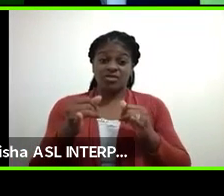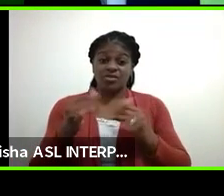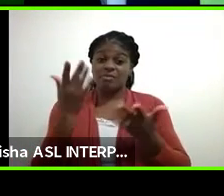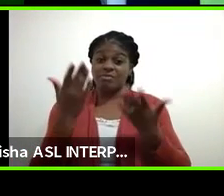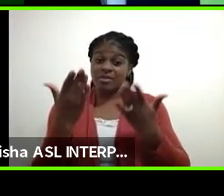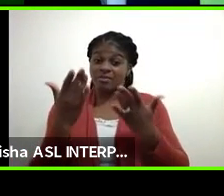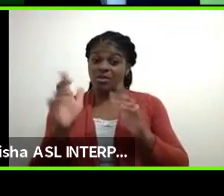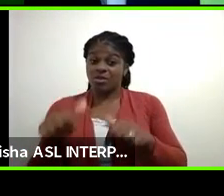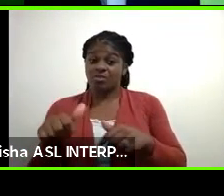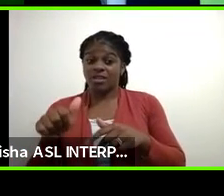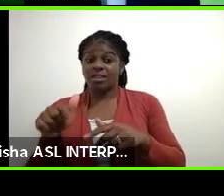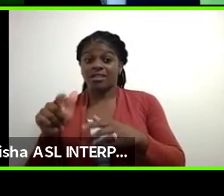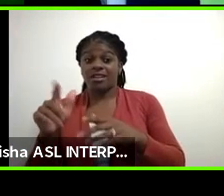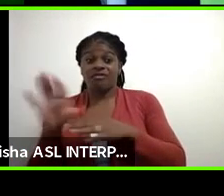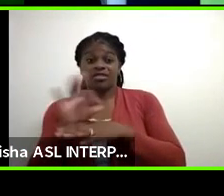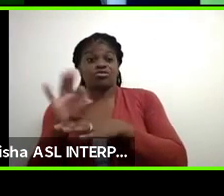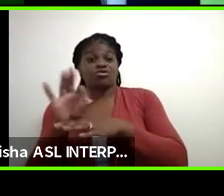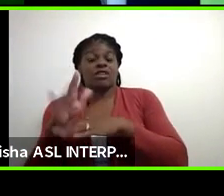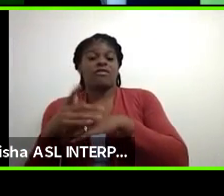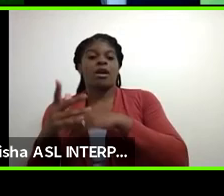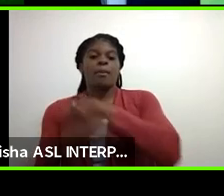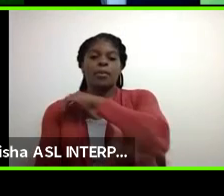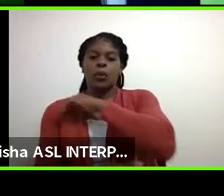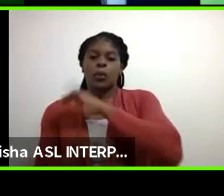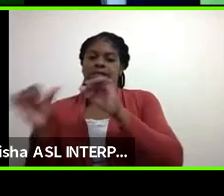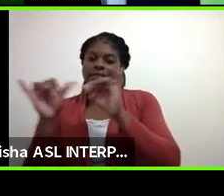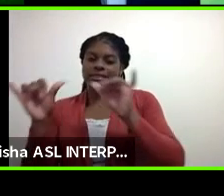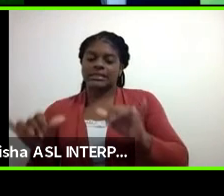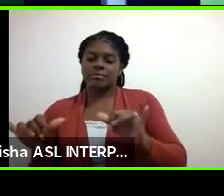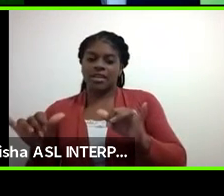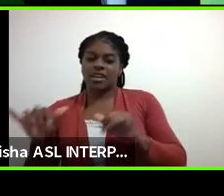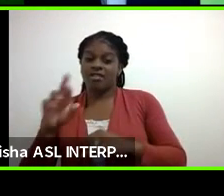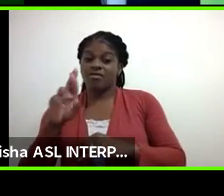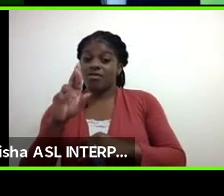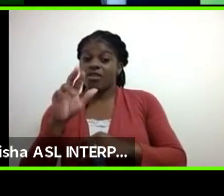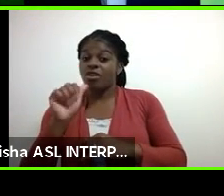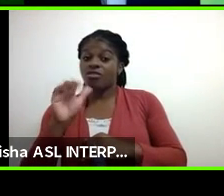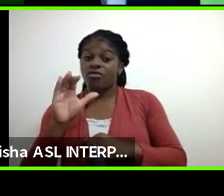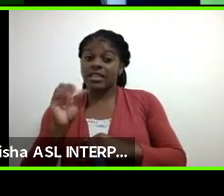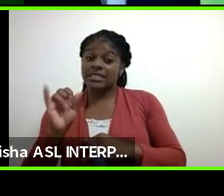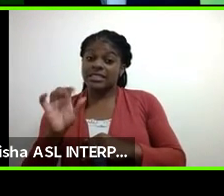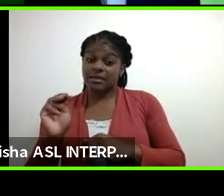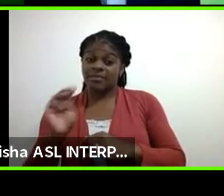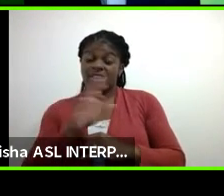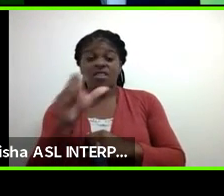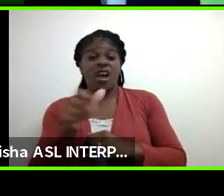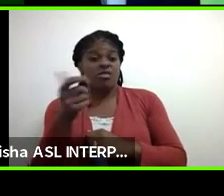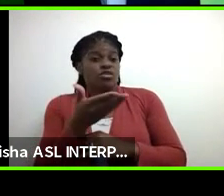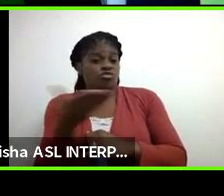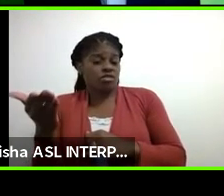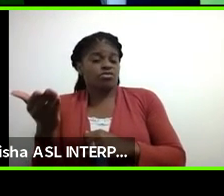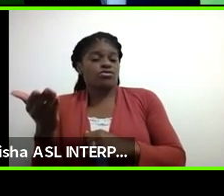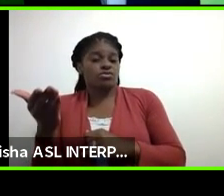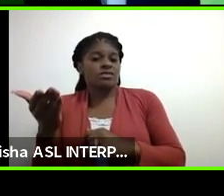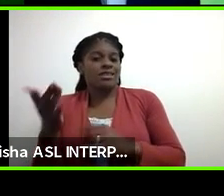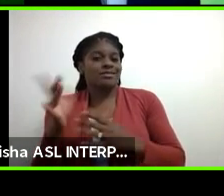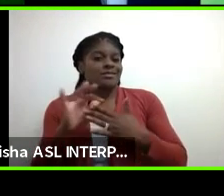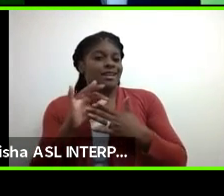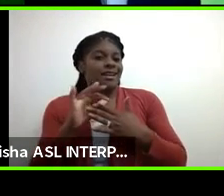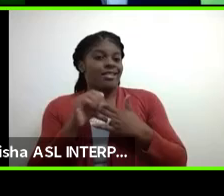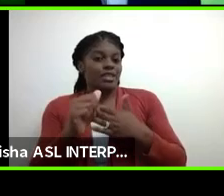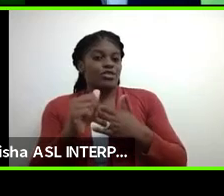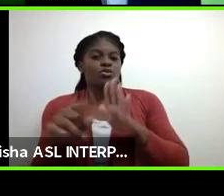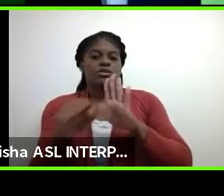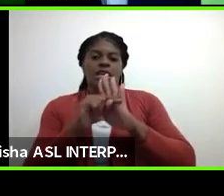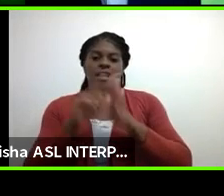of poor systemic racism or other structures that lead to negative outcomes. So